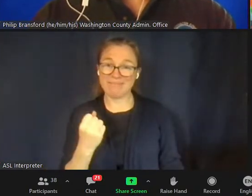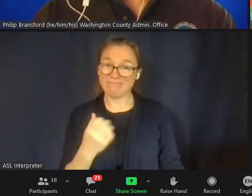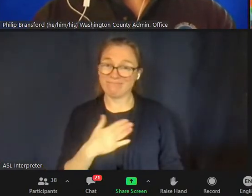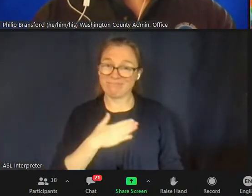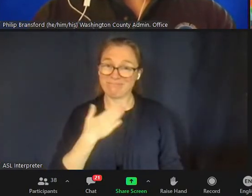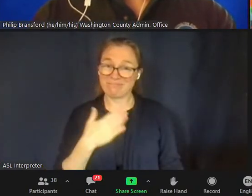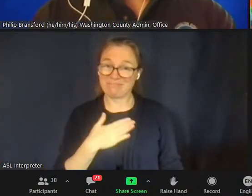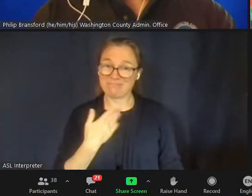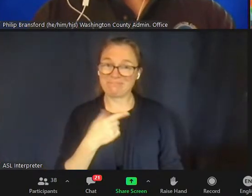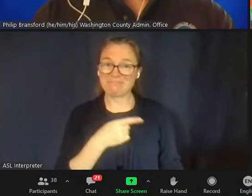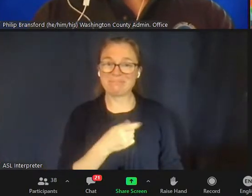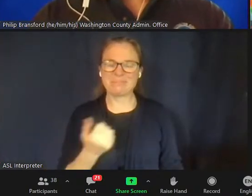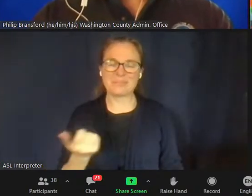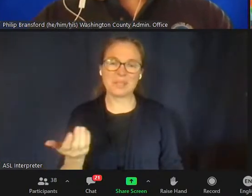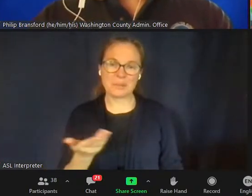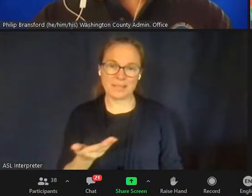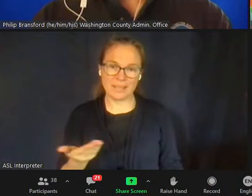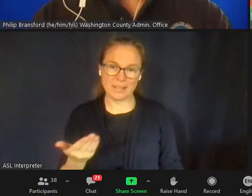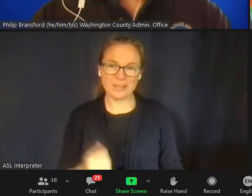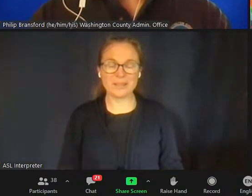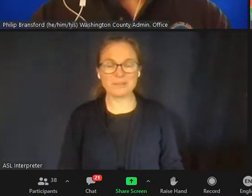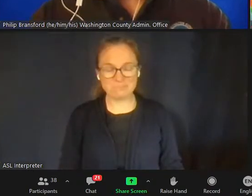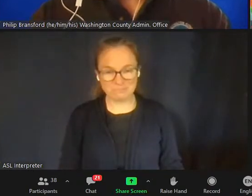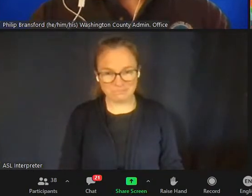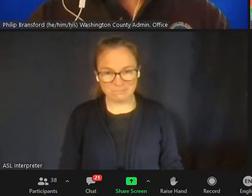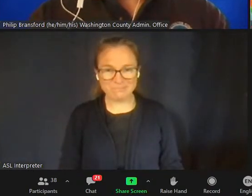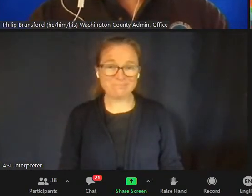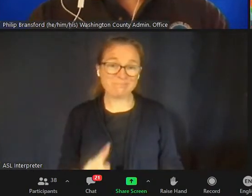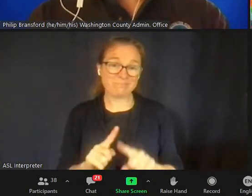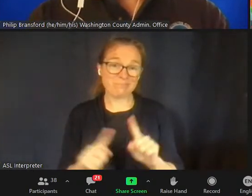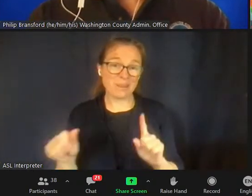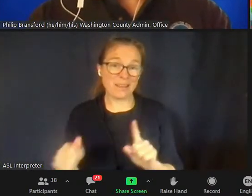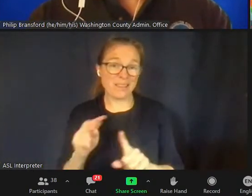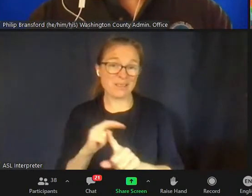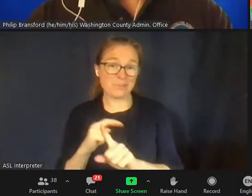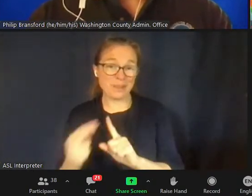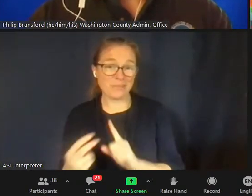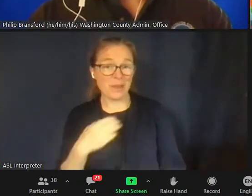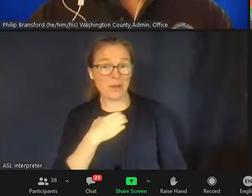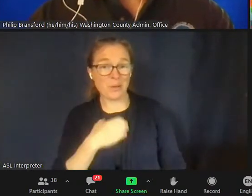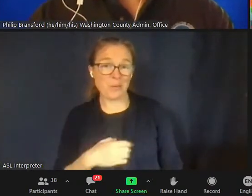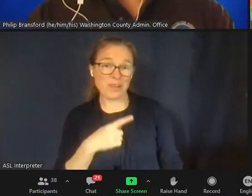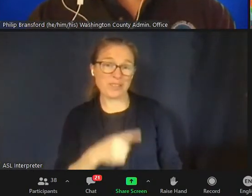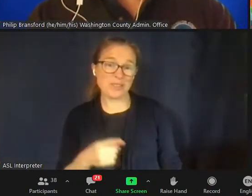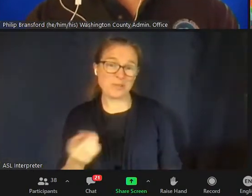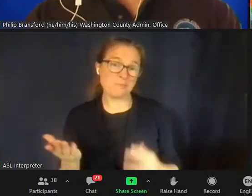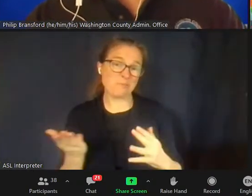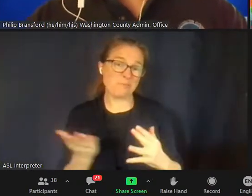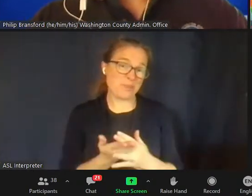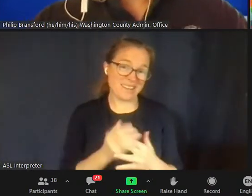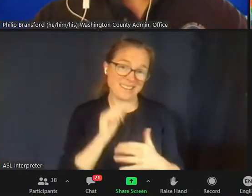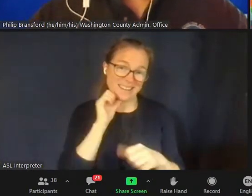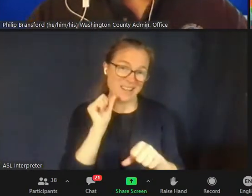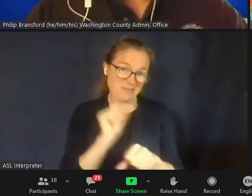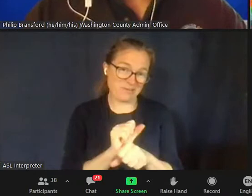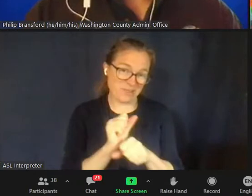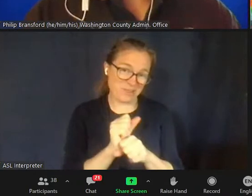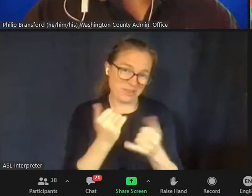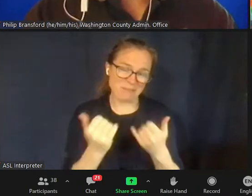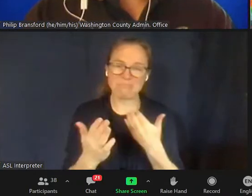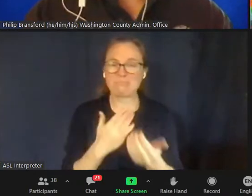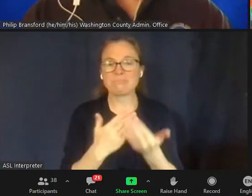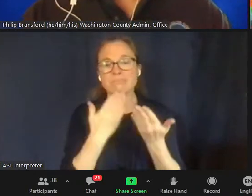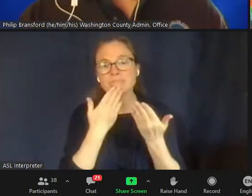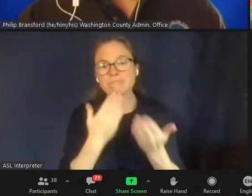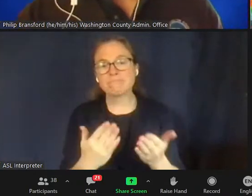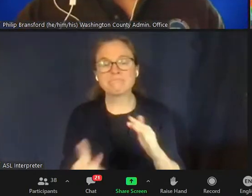but on the other hand, I wish you'd had a full break today from work. So thank you very much for